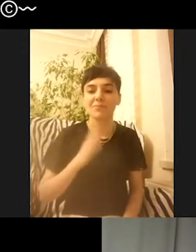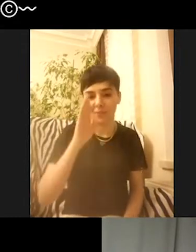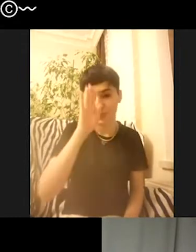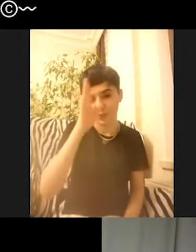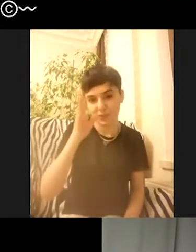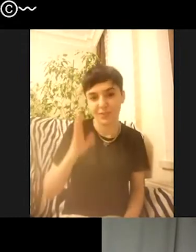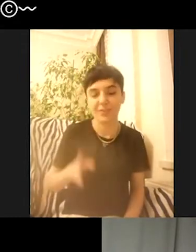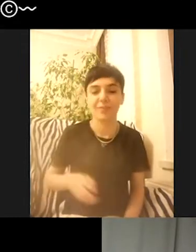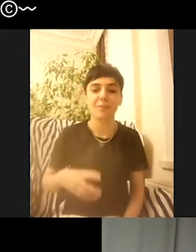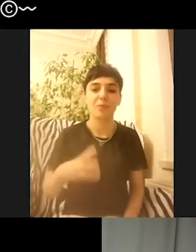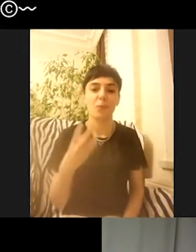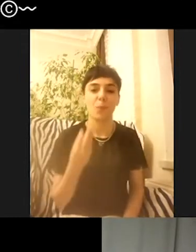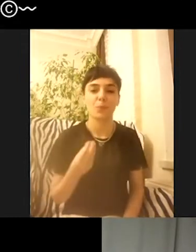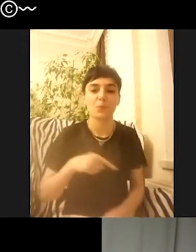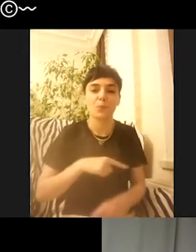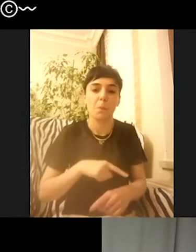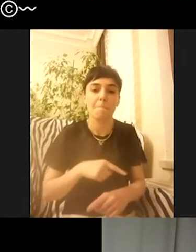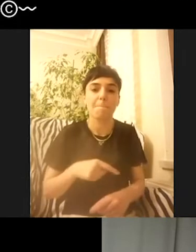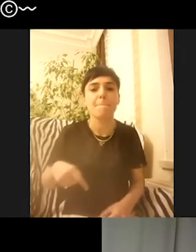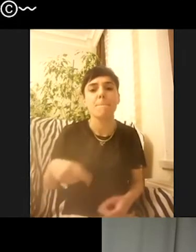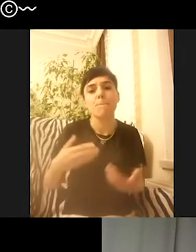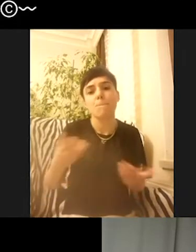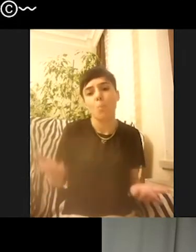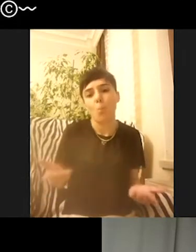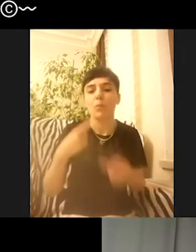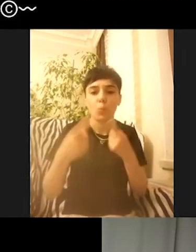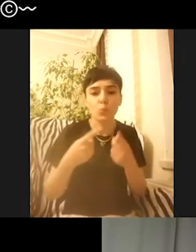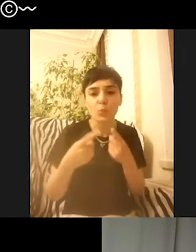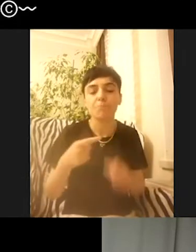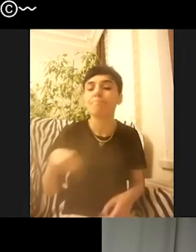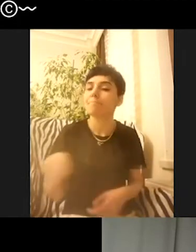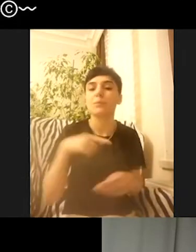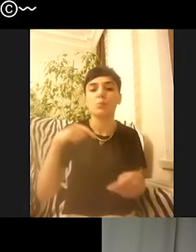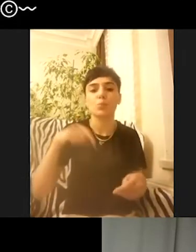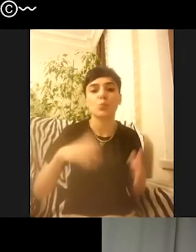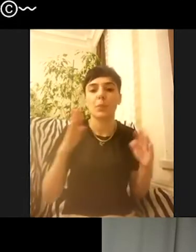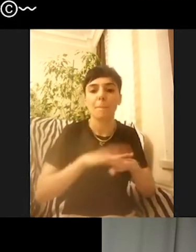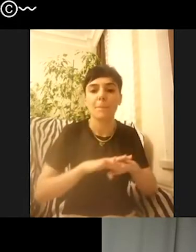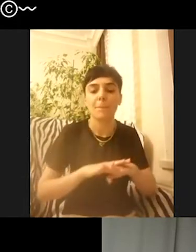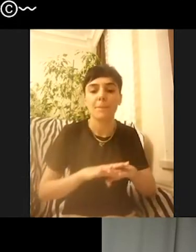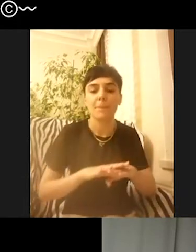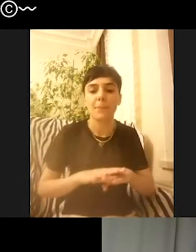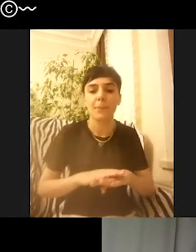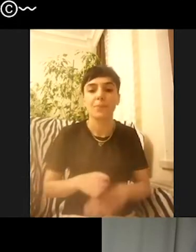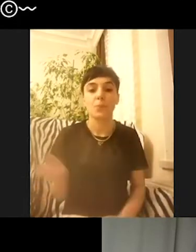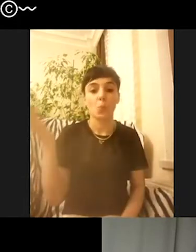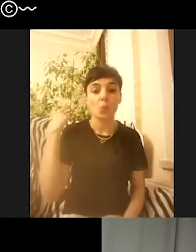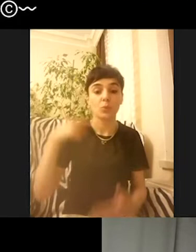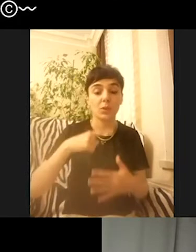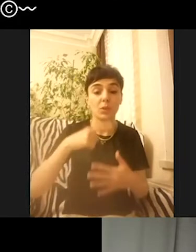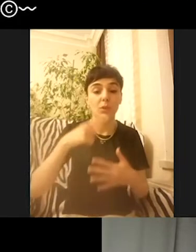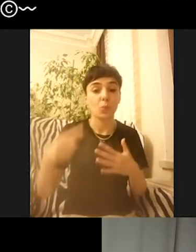Boğaziçi University, who did not want our club to be funded, started to occupy us with their ridiculous questions after they handed